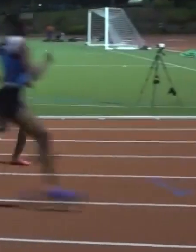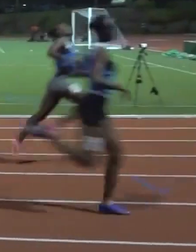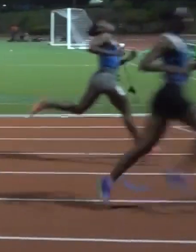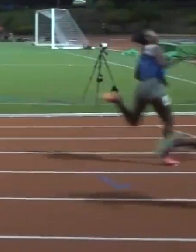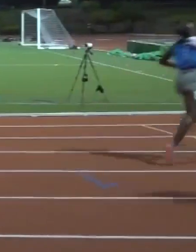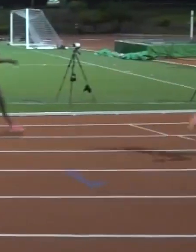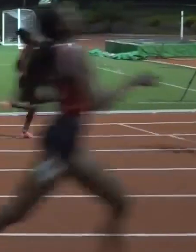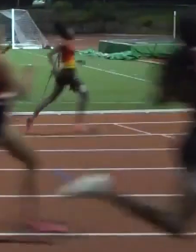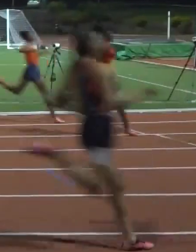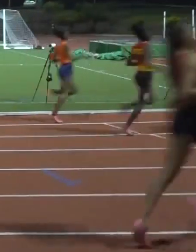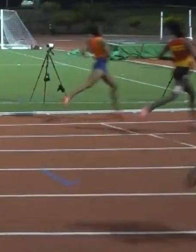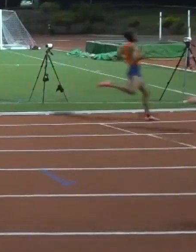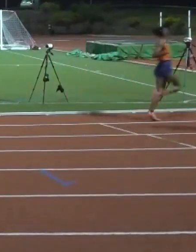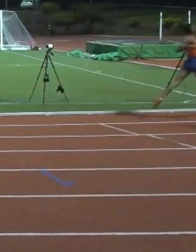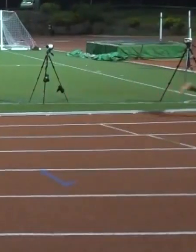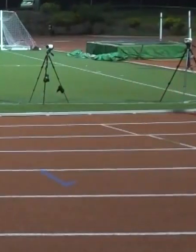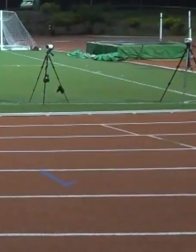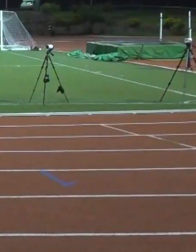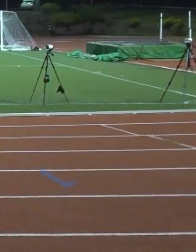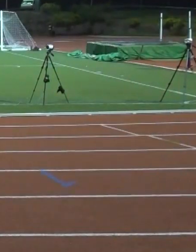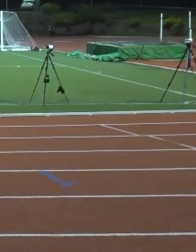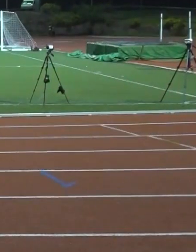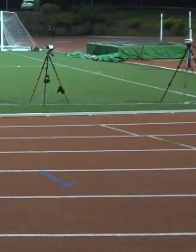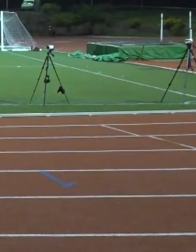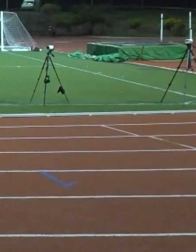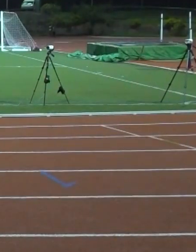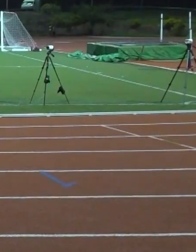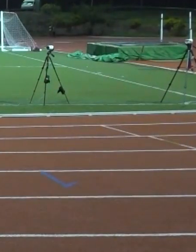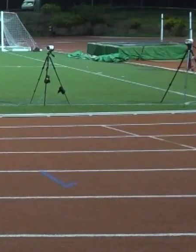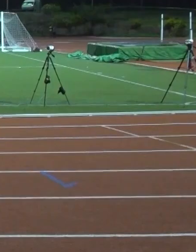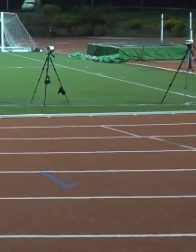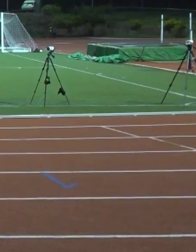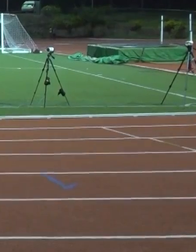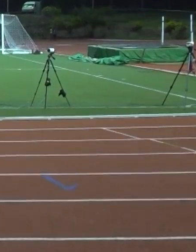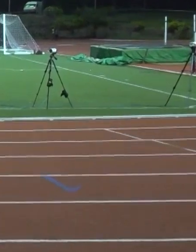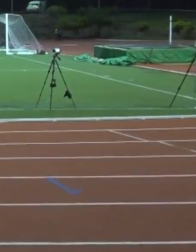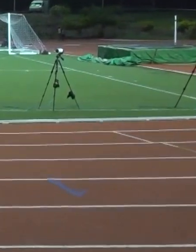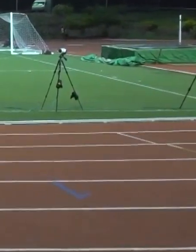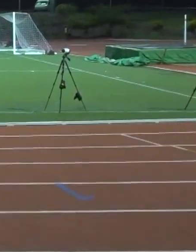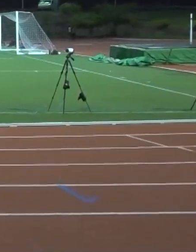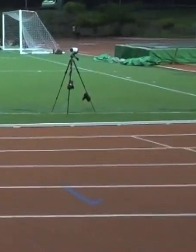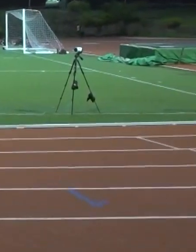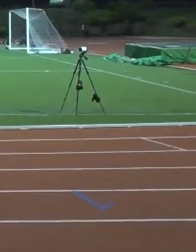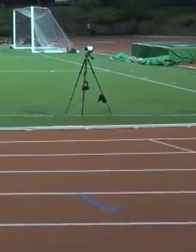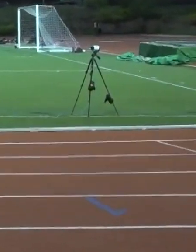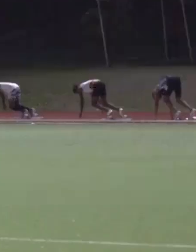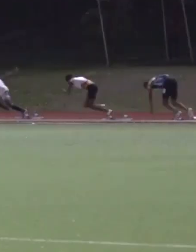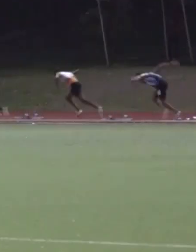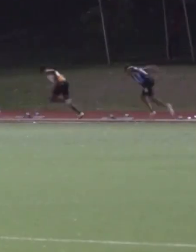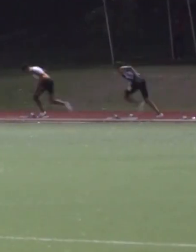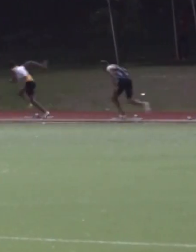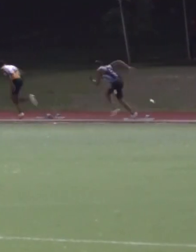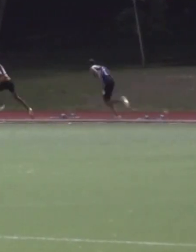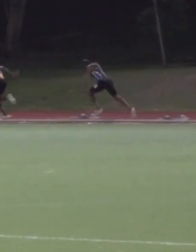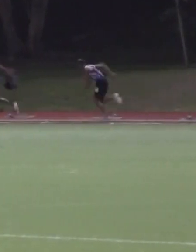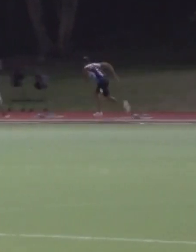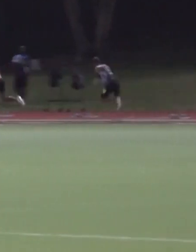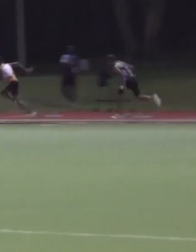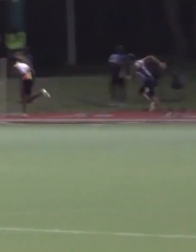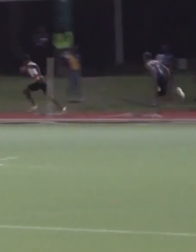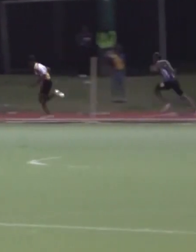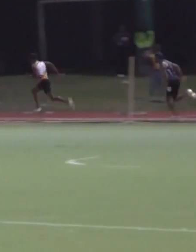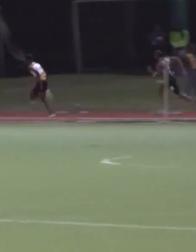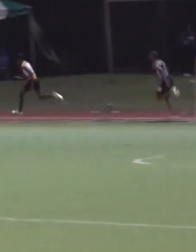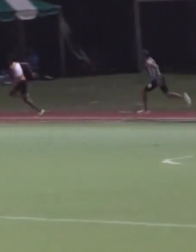25.06, just pipping her Talents teammate Khaleesi Downs, whose time was 25.11. And the men's open brought